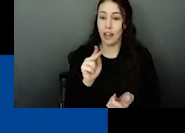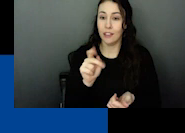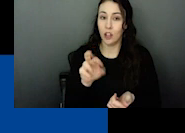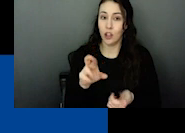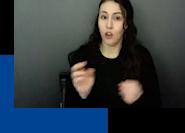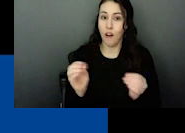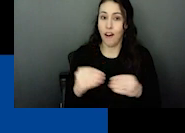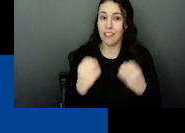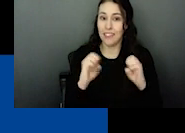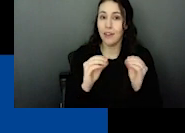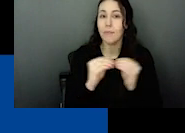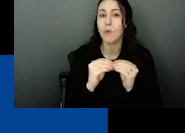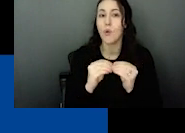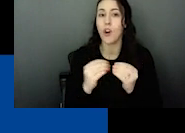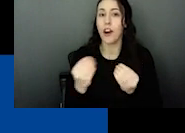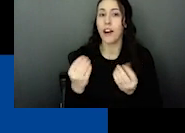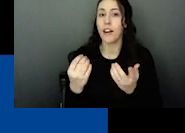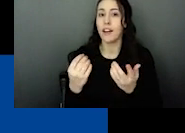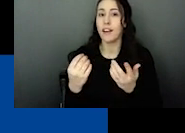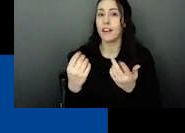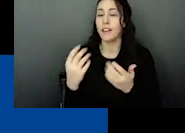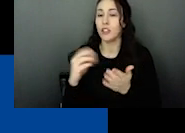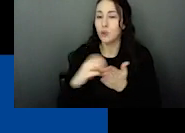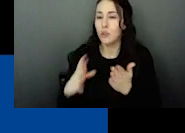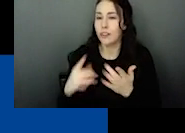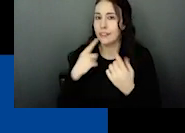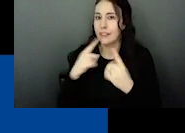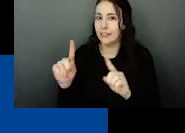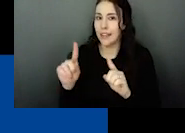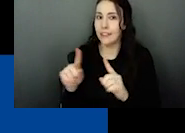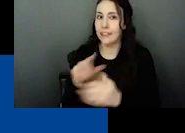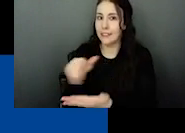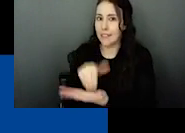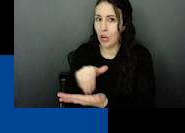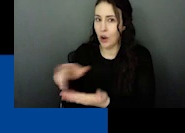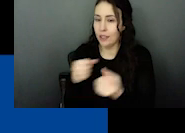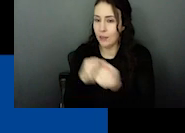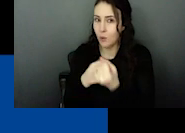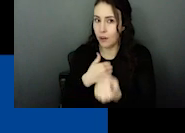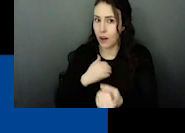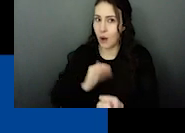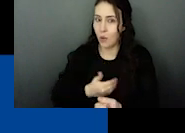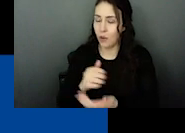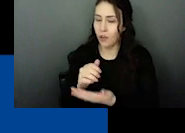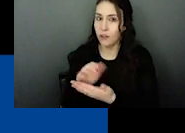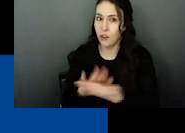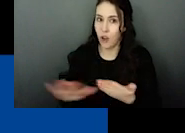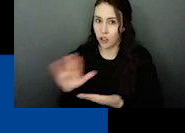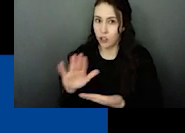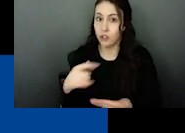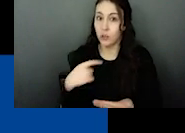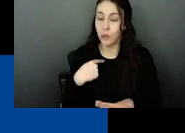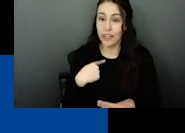success center effort supporting our colleges. And so we though are starting to hear from some of our faculty leaders in those at